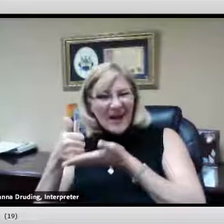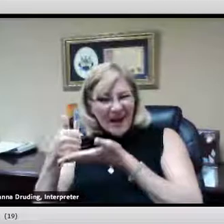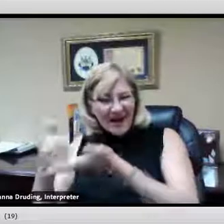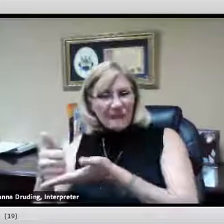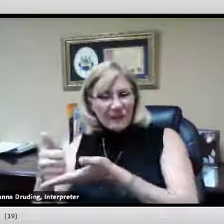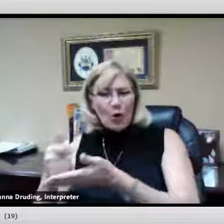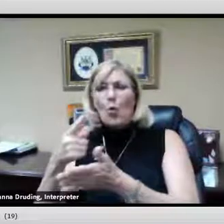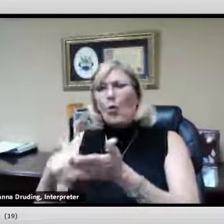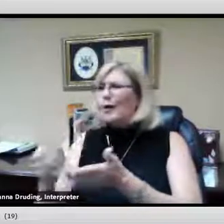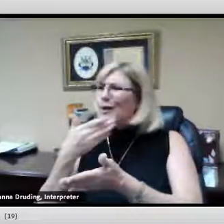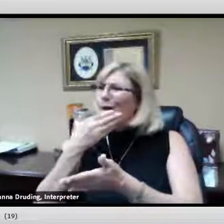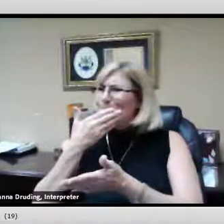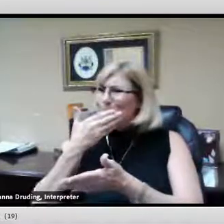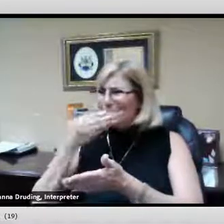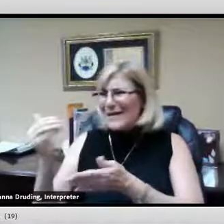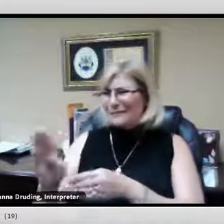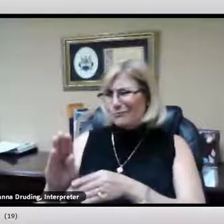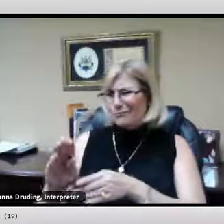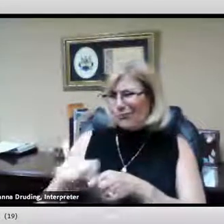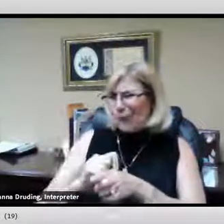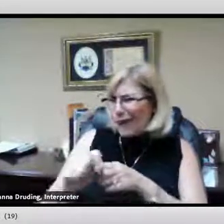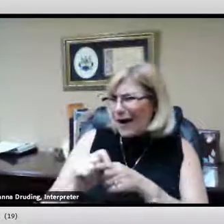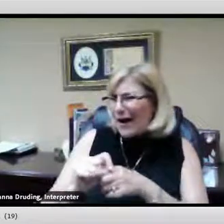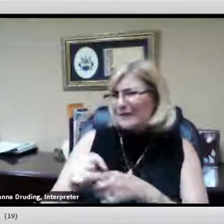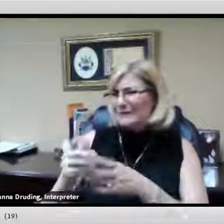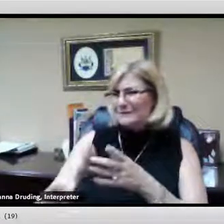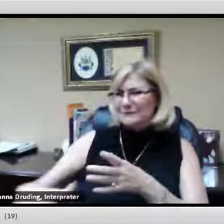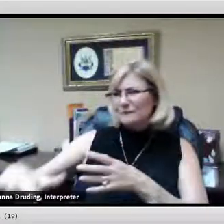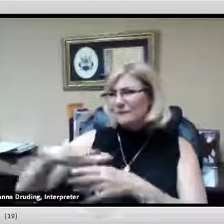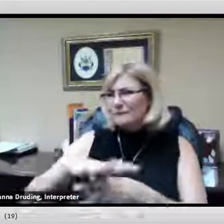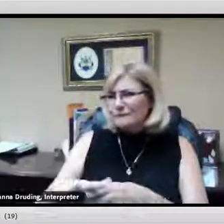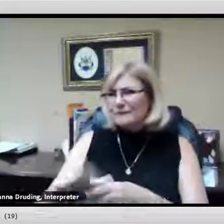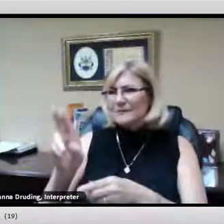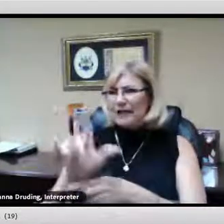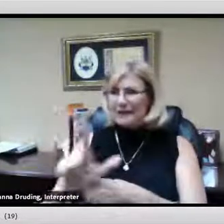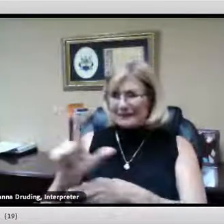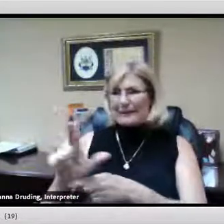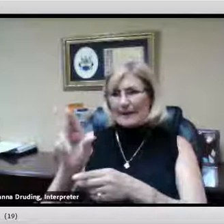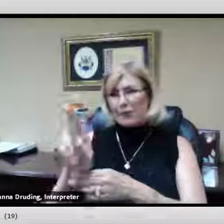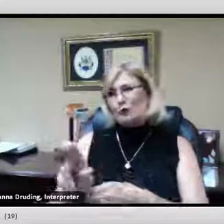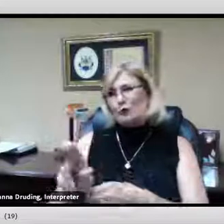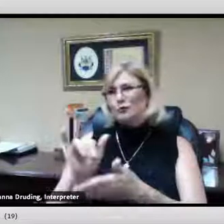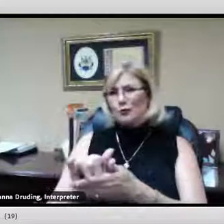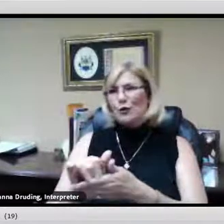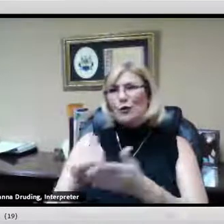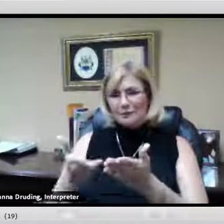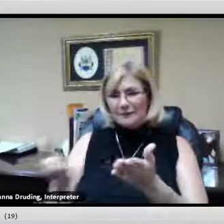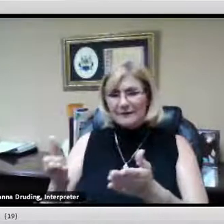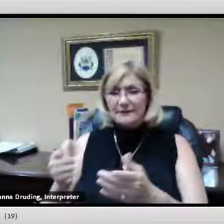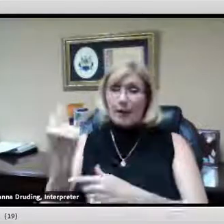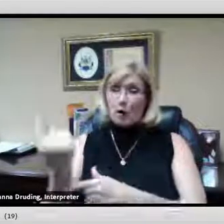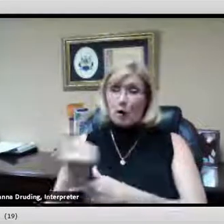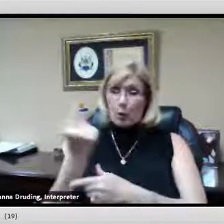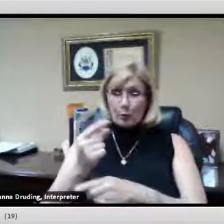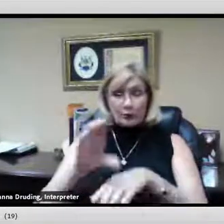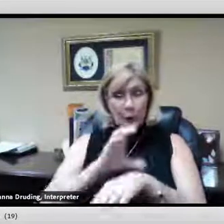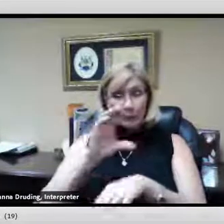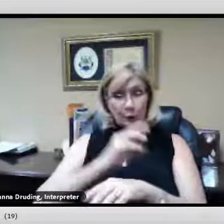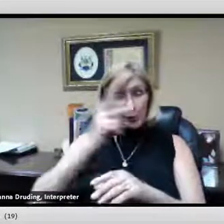best practices around for library use of those things. And for original computer